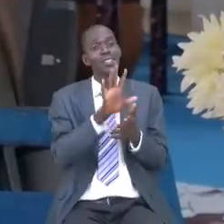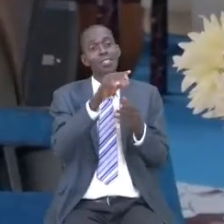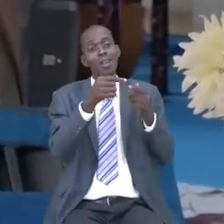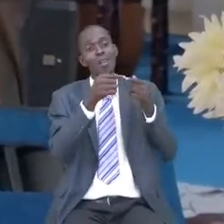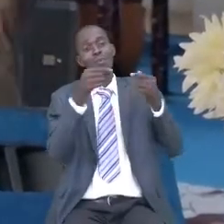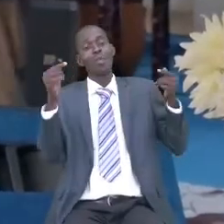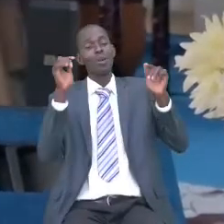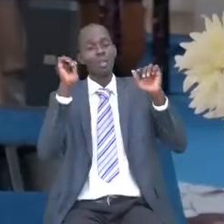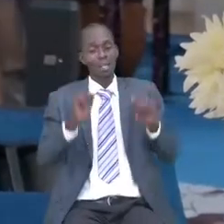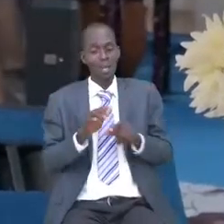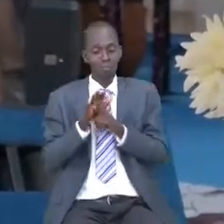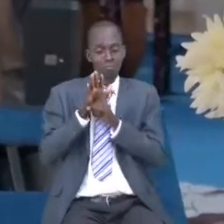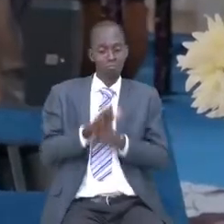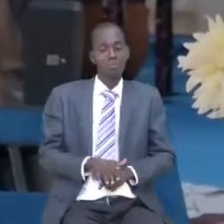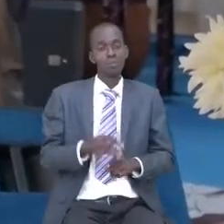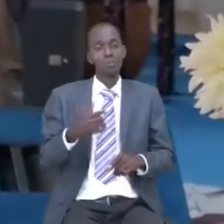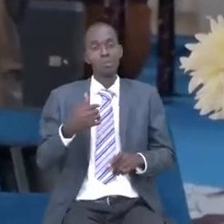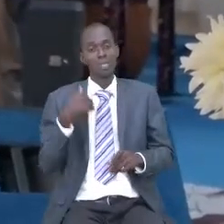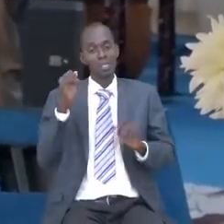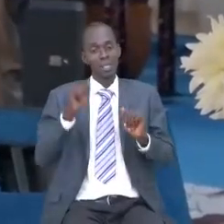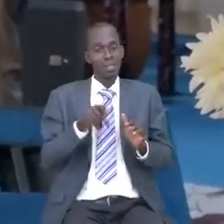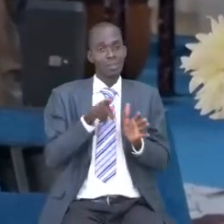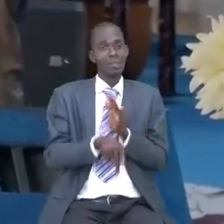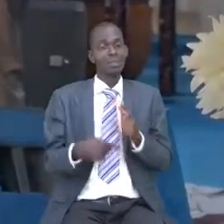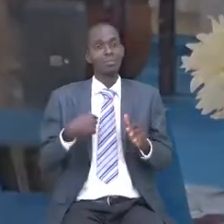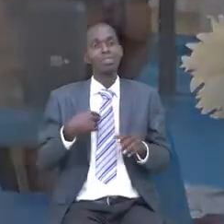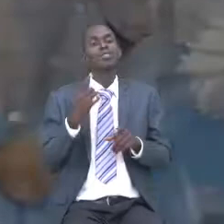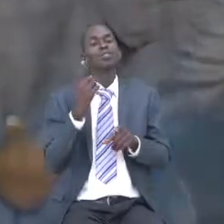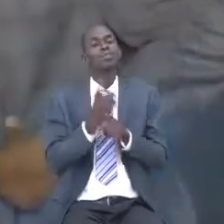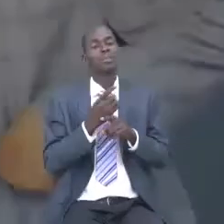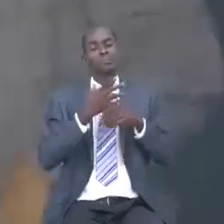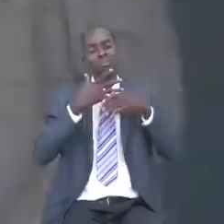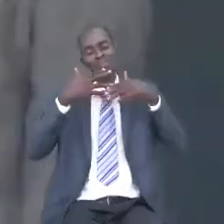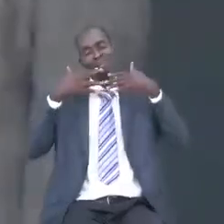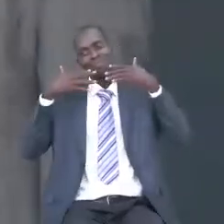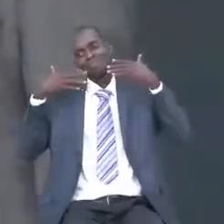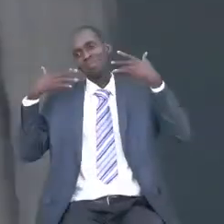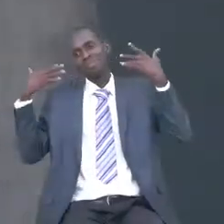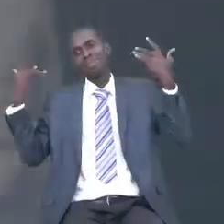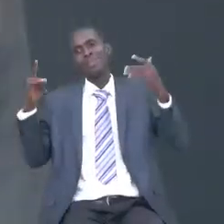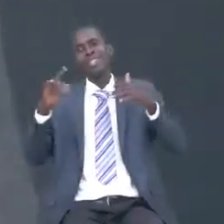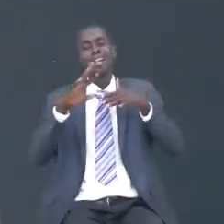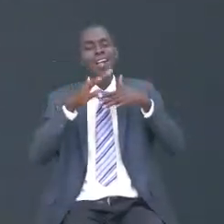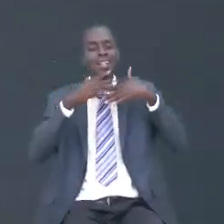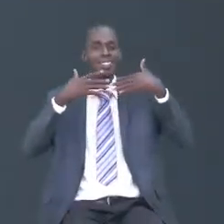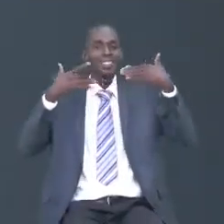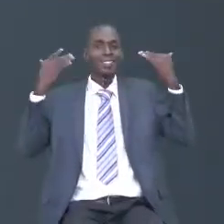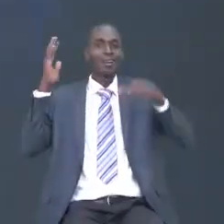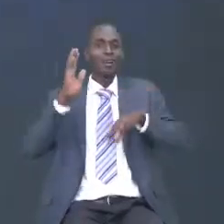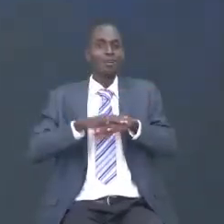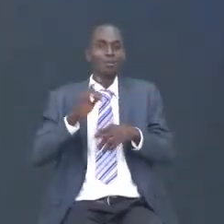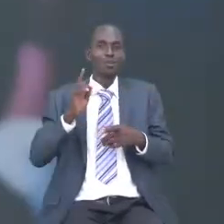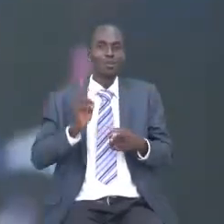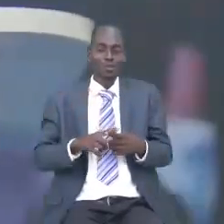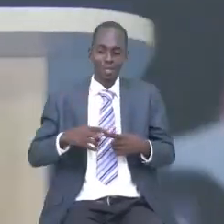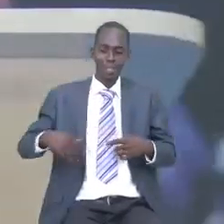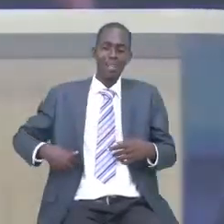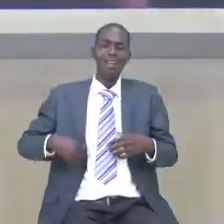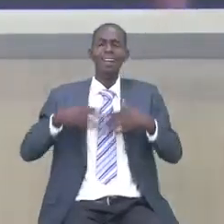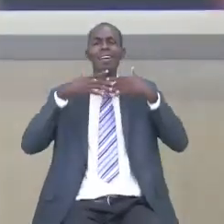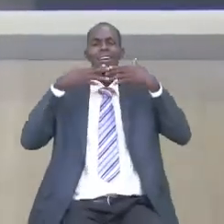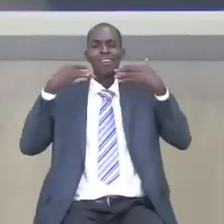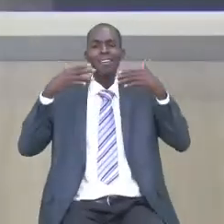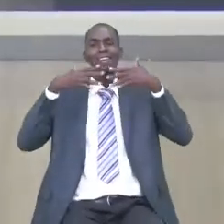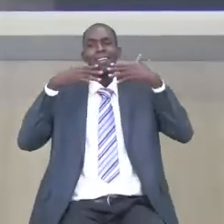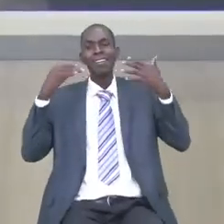me and shut me up, and just laugh. That you're laughing until your ribs almost breaking, and then